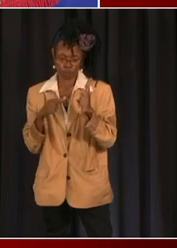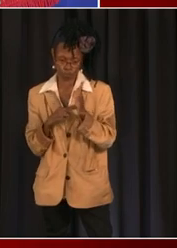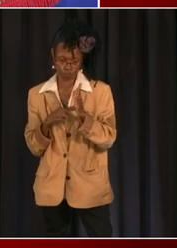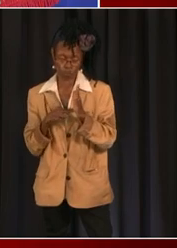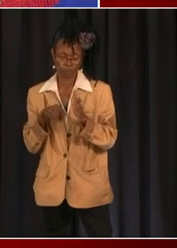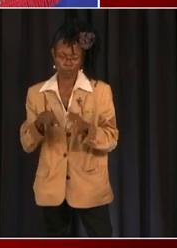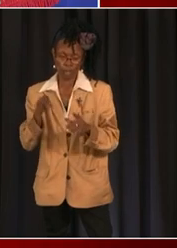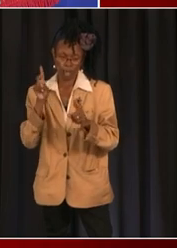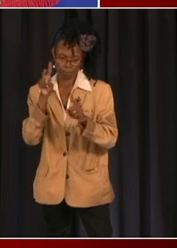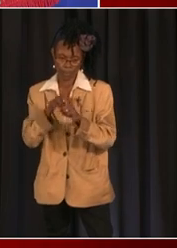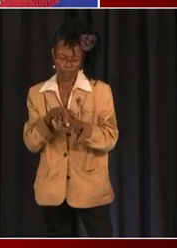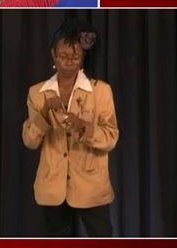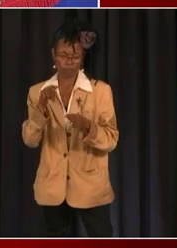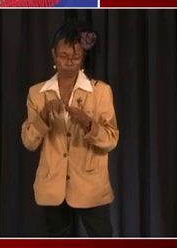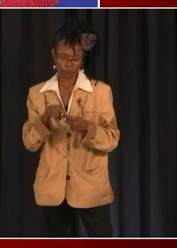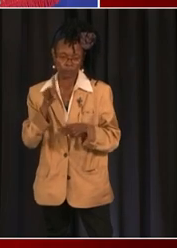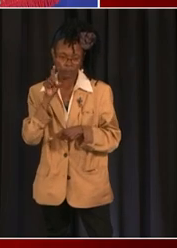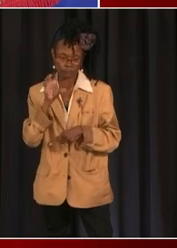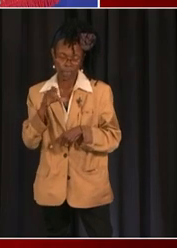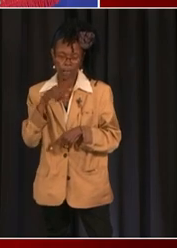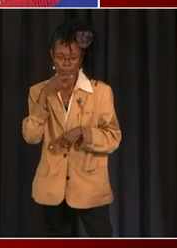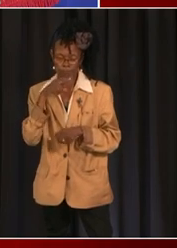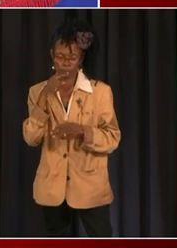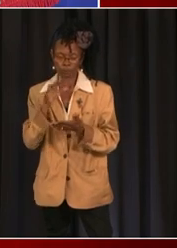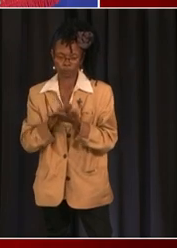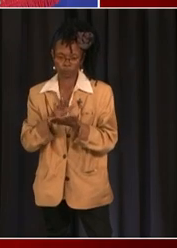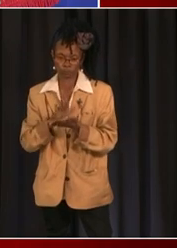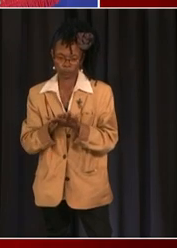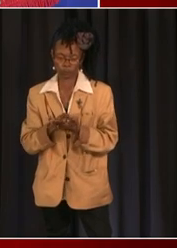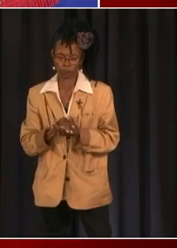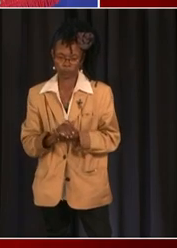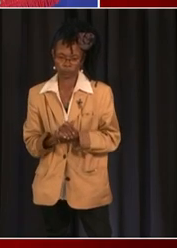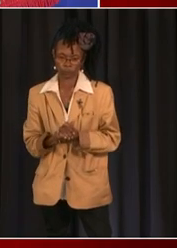public schools. Okay. And Dr. Grant's